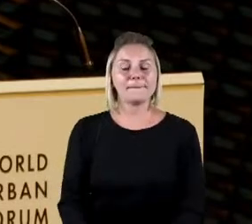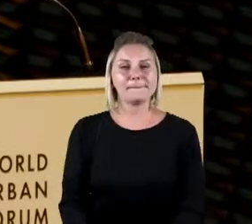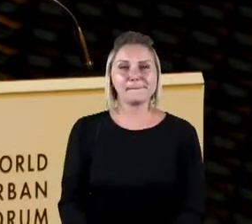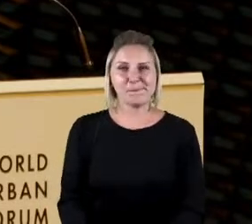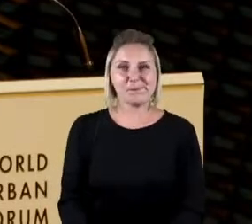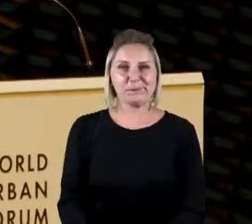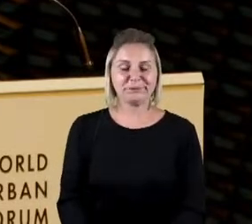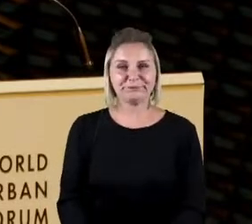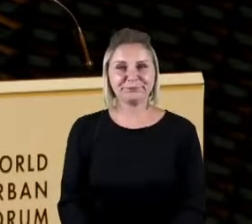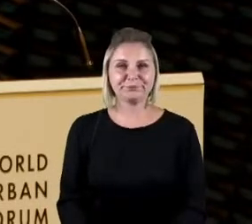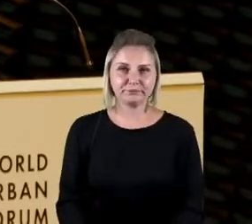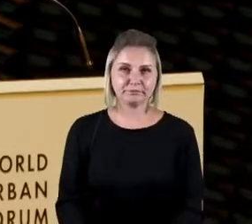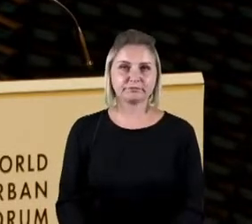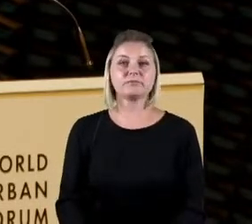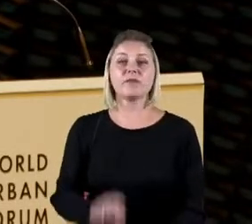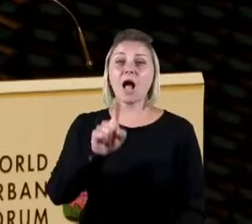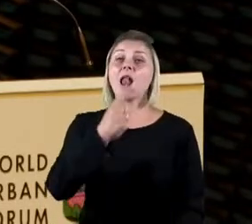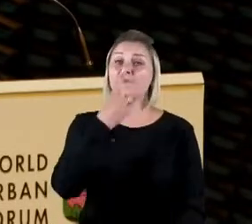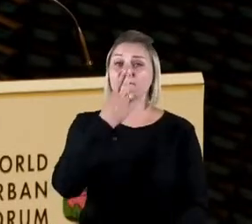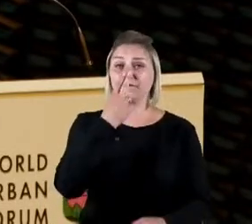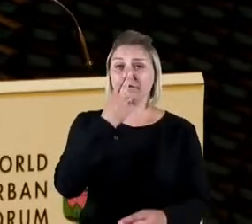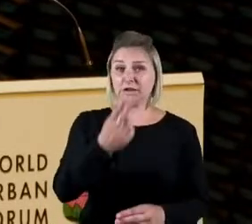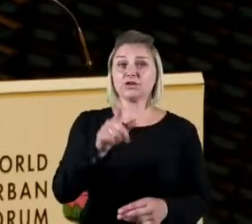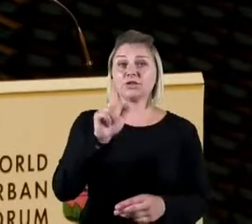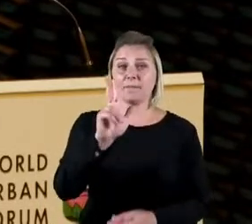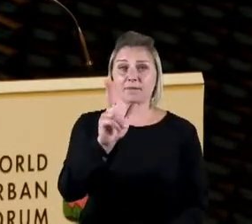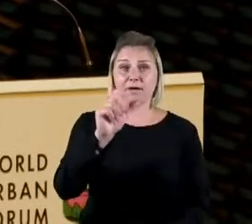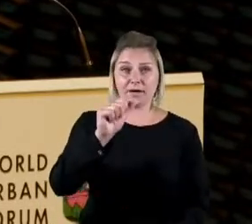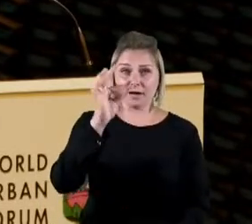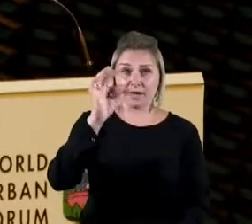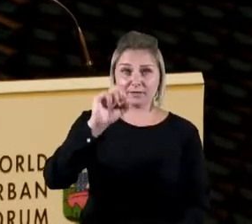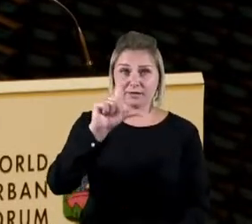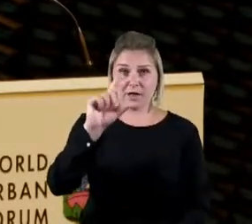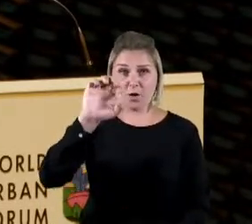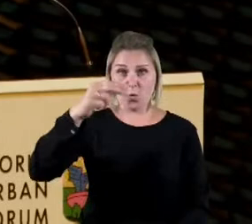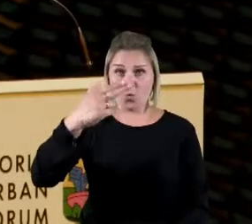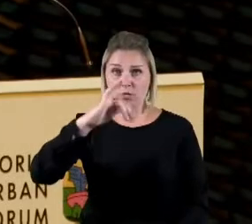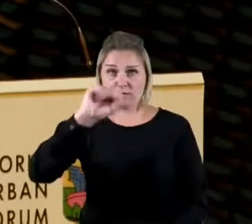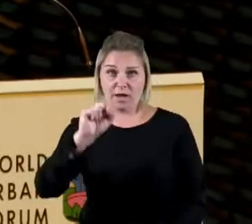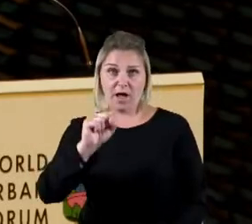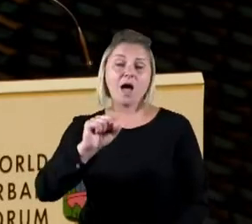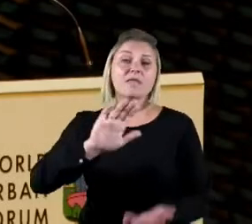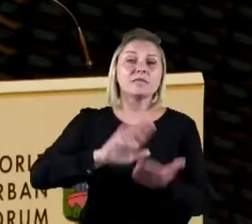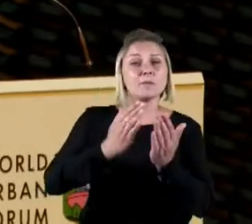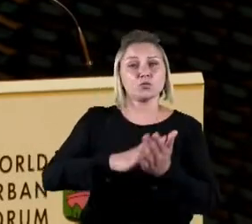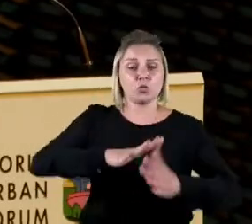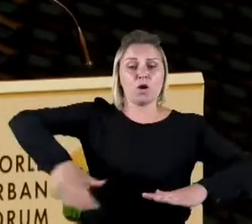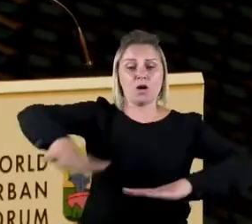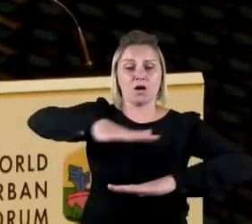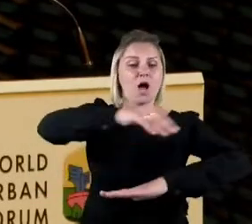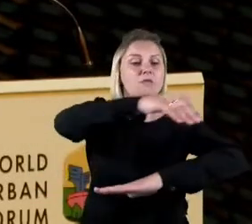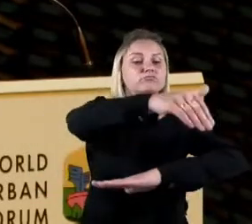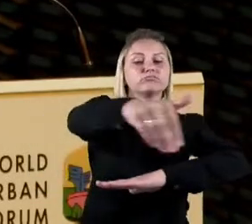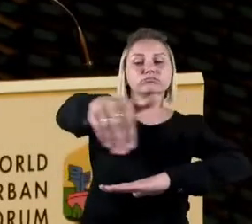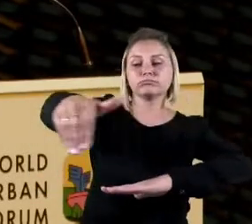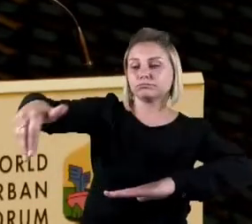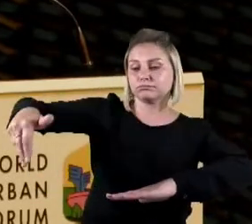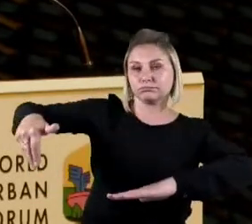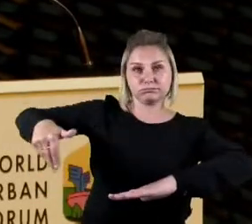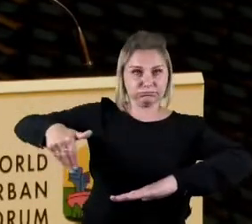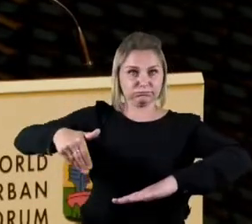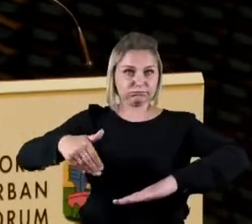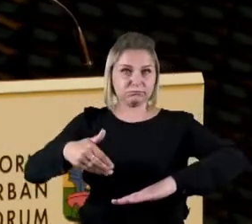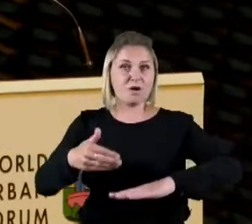that the rest of Catalonia, the remoter areas, and apart from Barcelona, are seeing